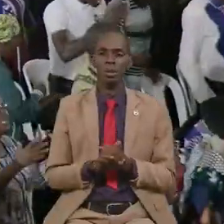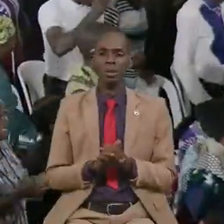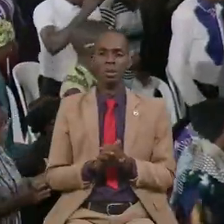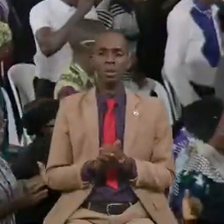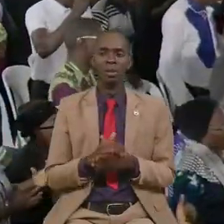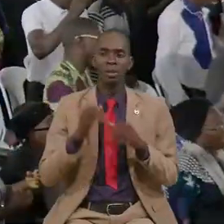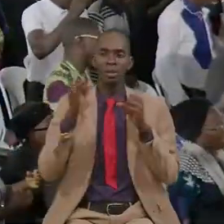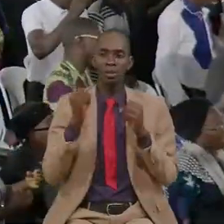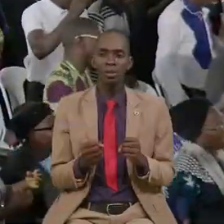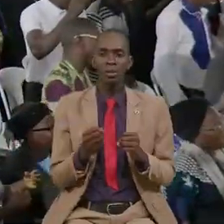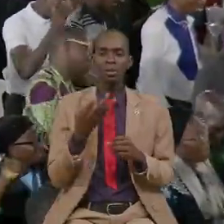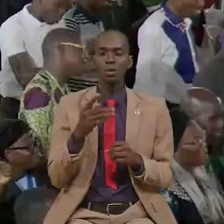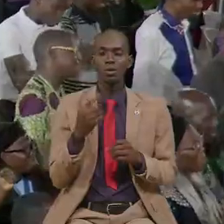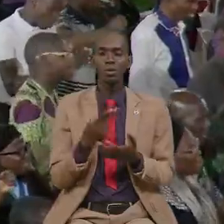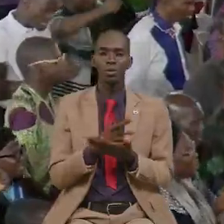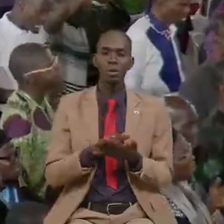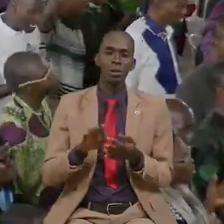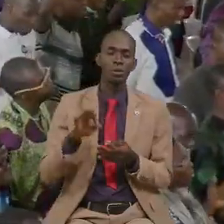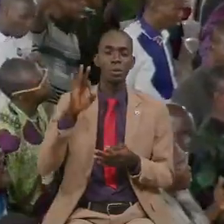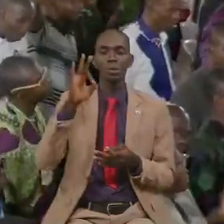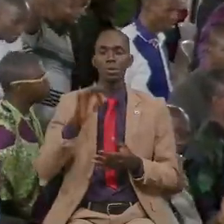Power of the Holy Ghost.